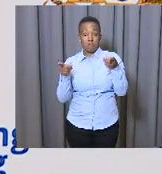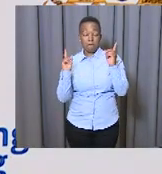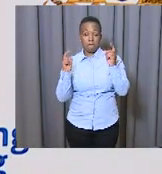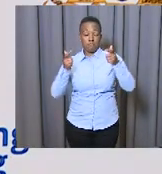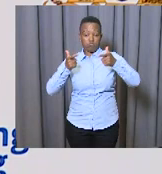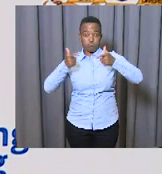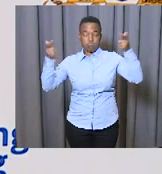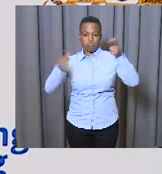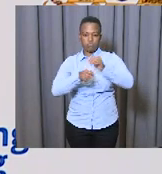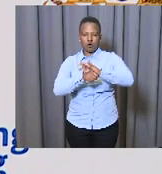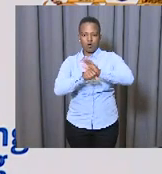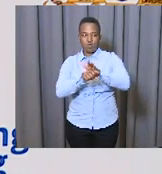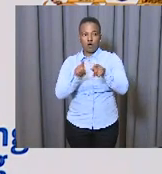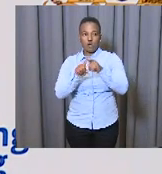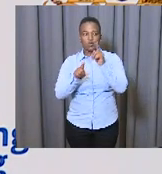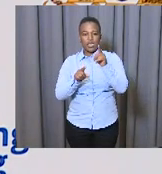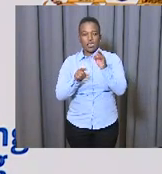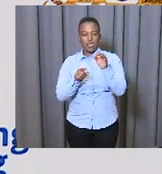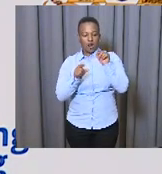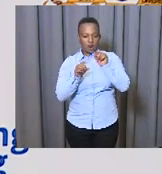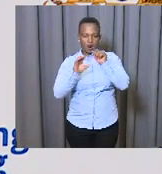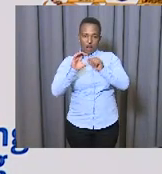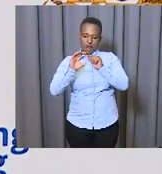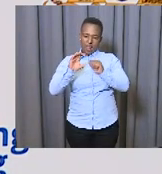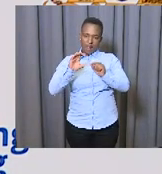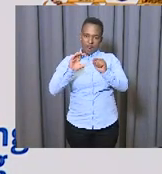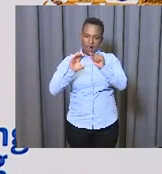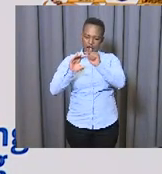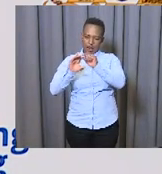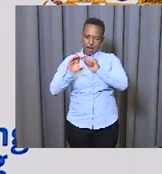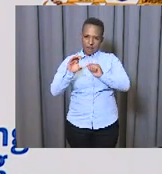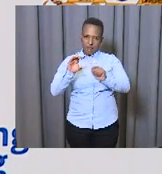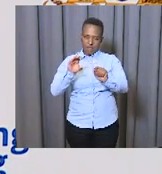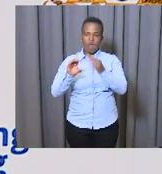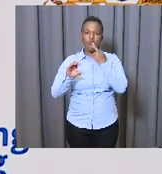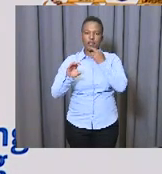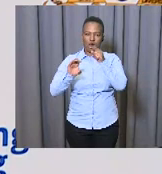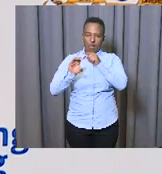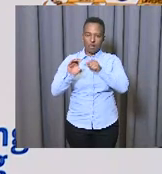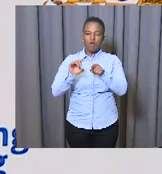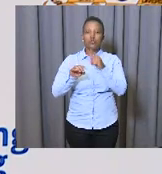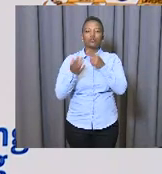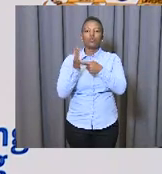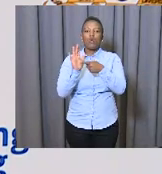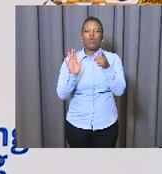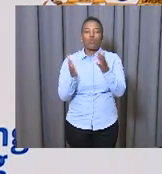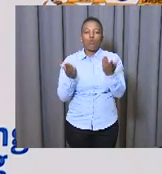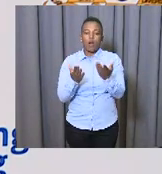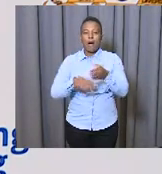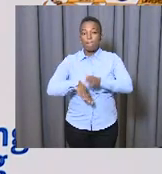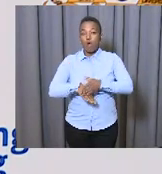dots in Johannesburg are bigger, and those dots tell you basically that there are more cases in